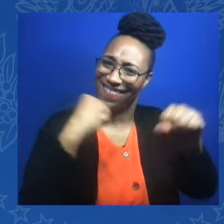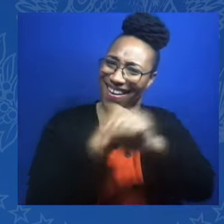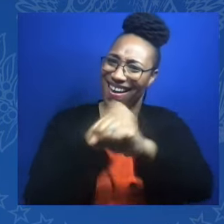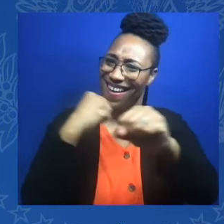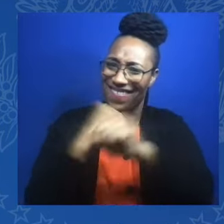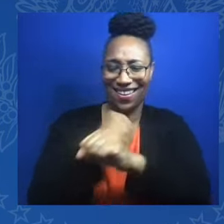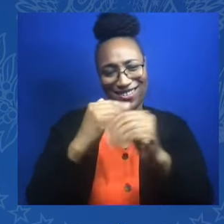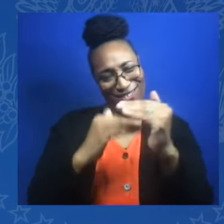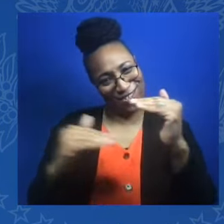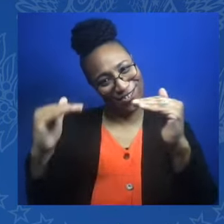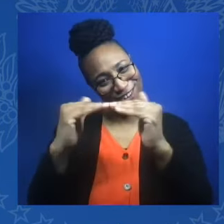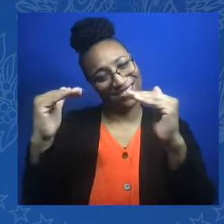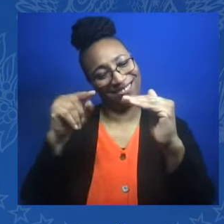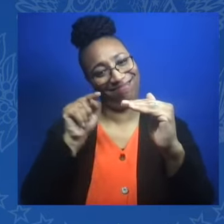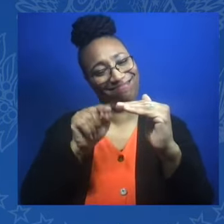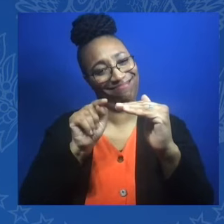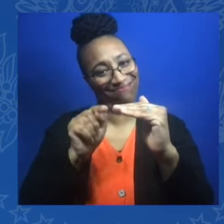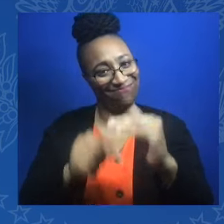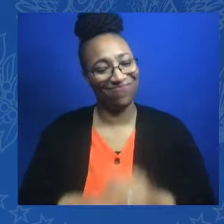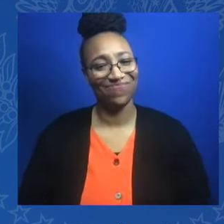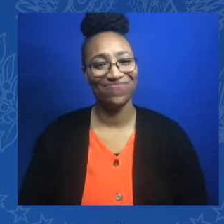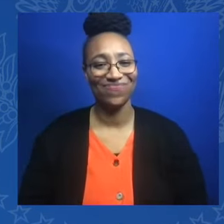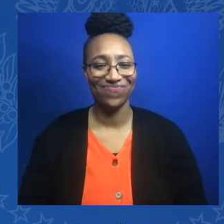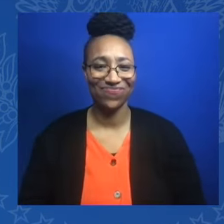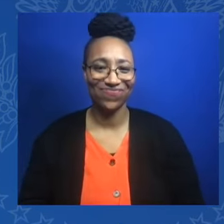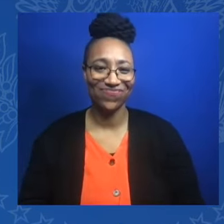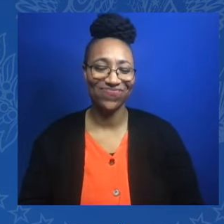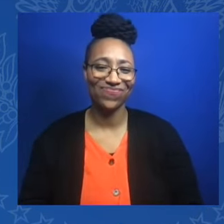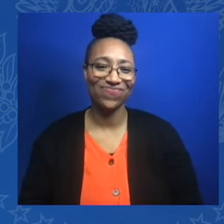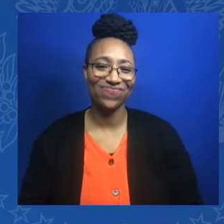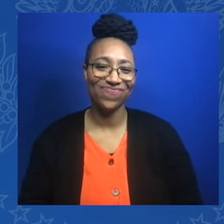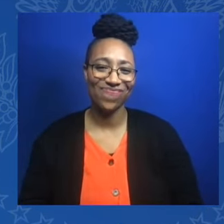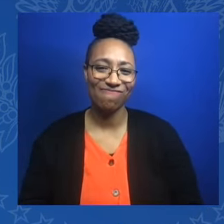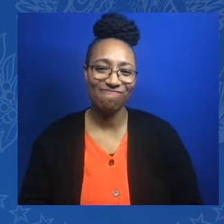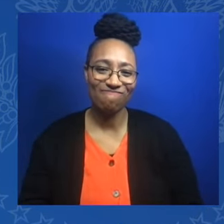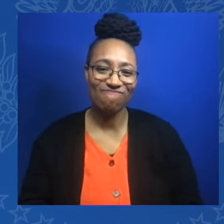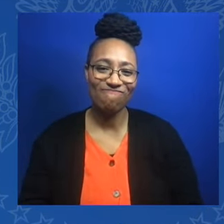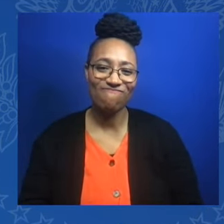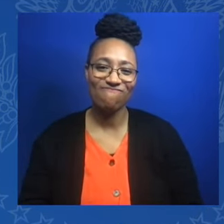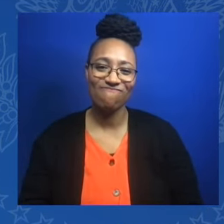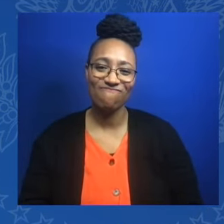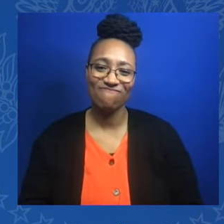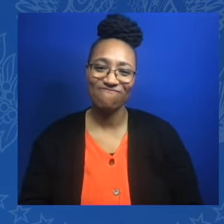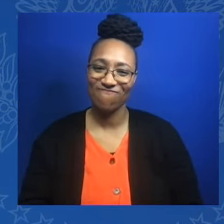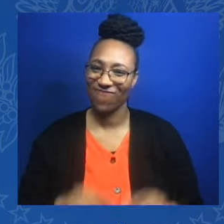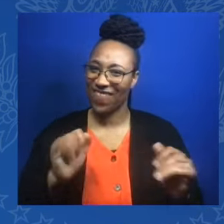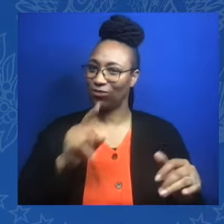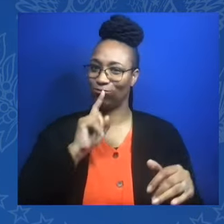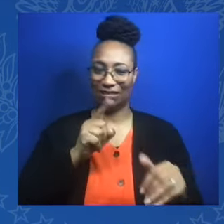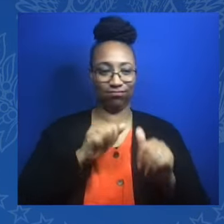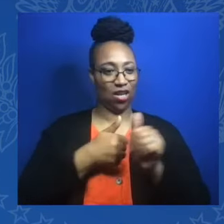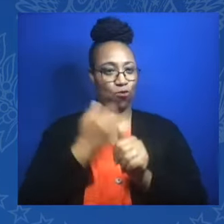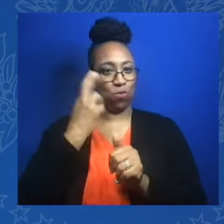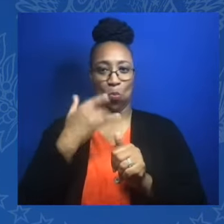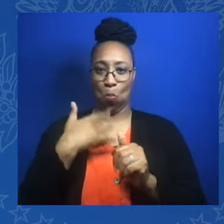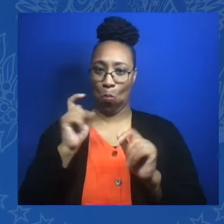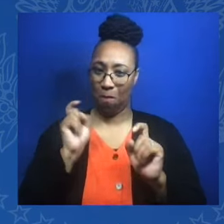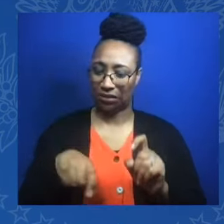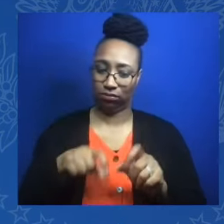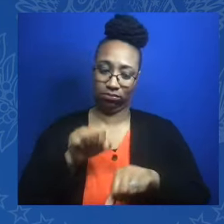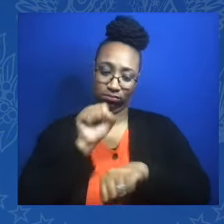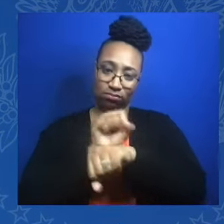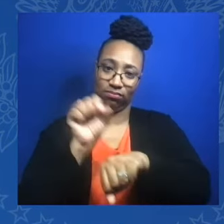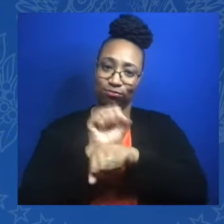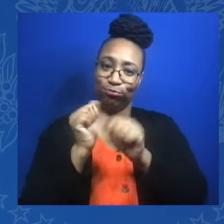shared values that imbue all of our efforts, our very democracy, our vitality, and our